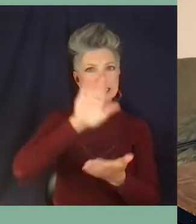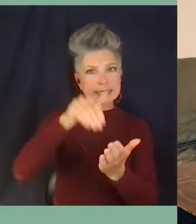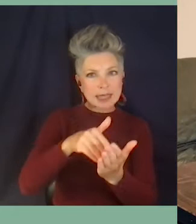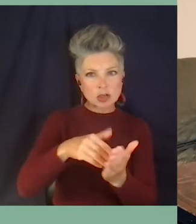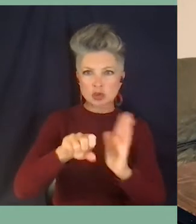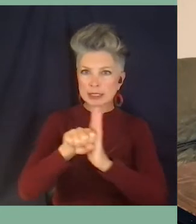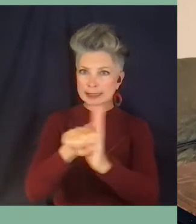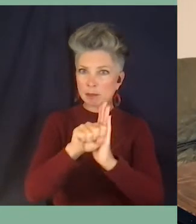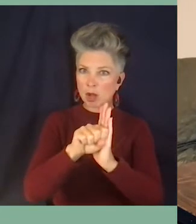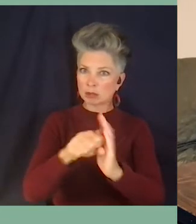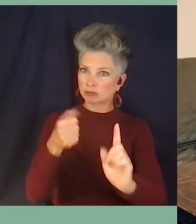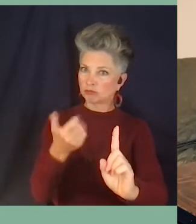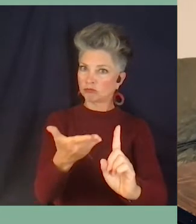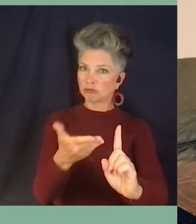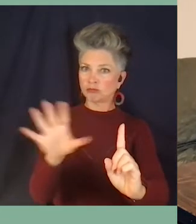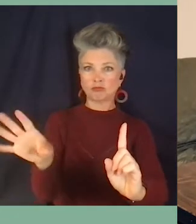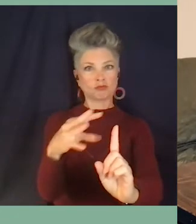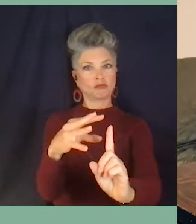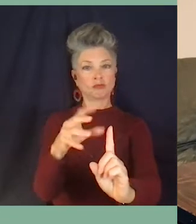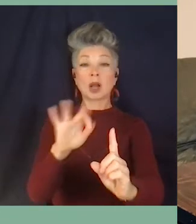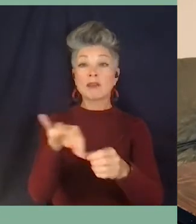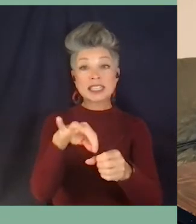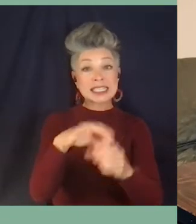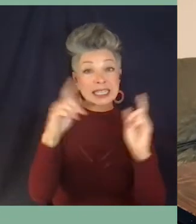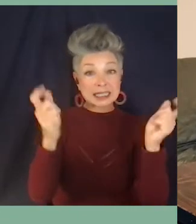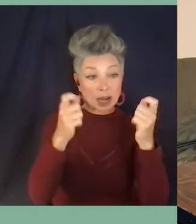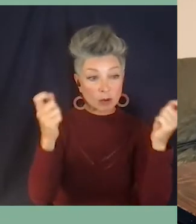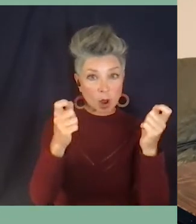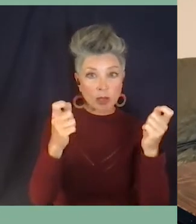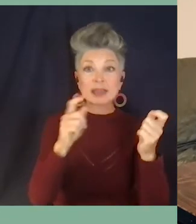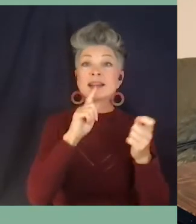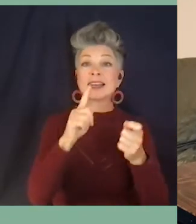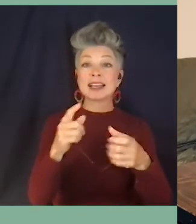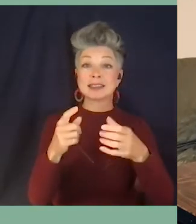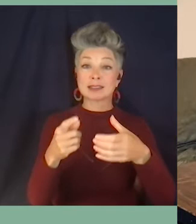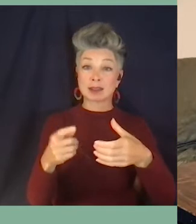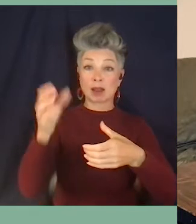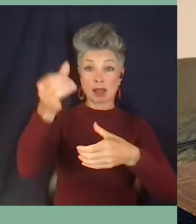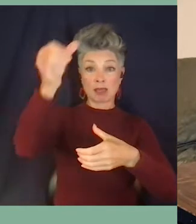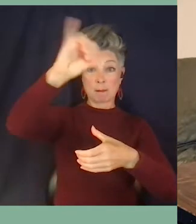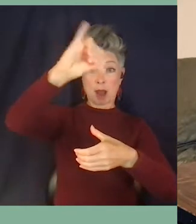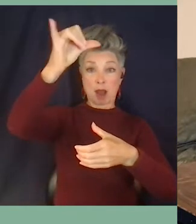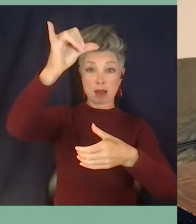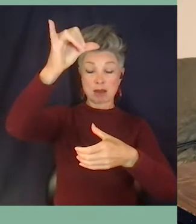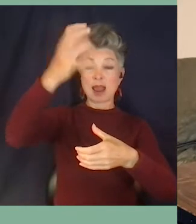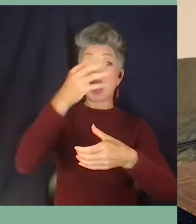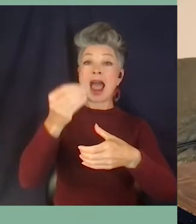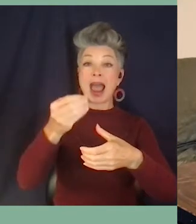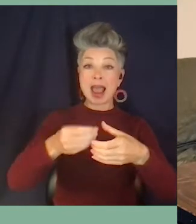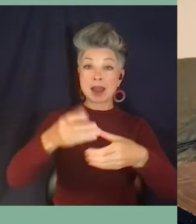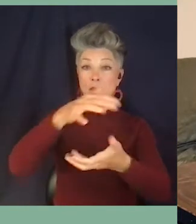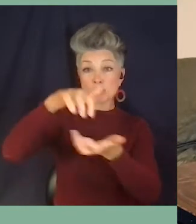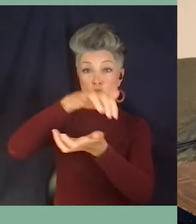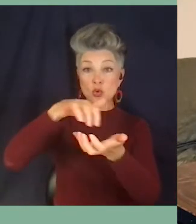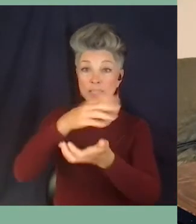the Russian tea ceremony. As combination a teapot and brewing device, it is